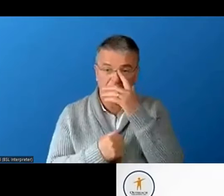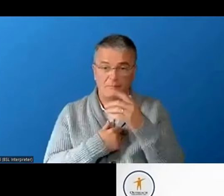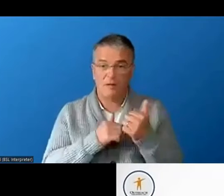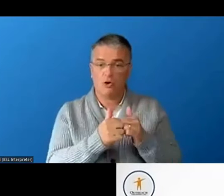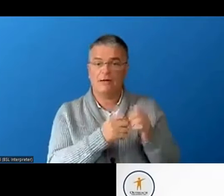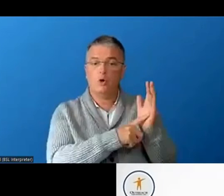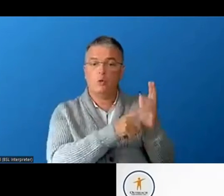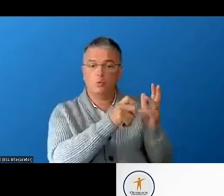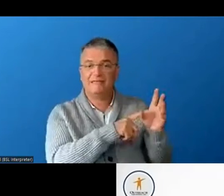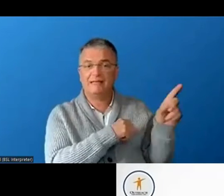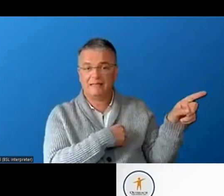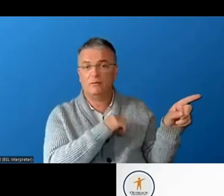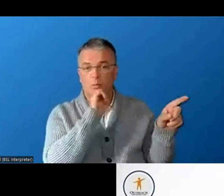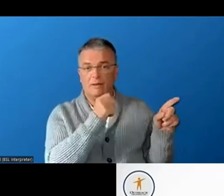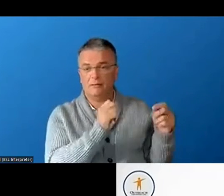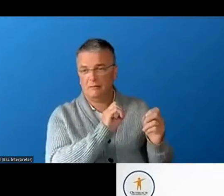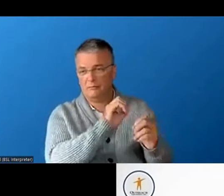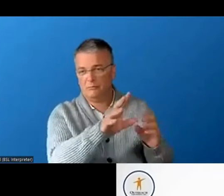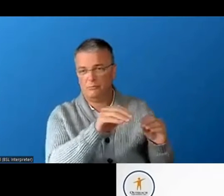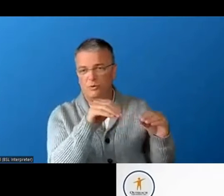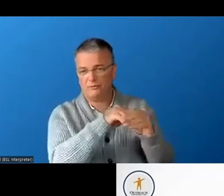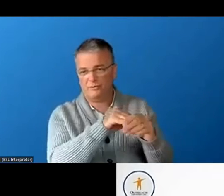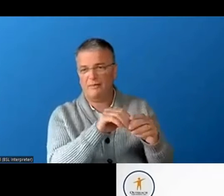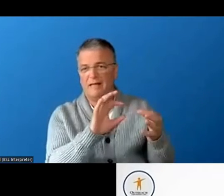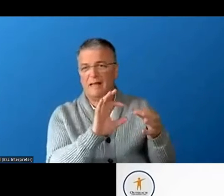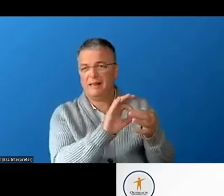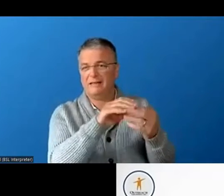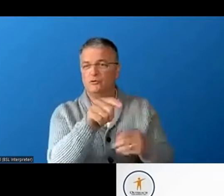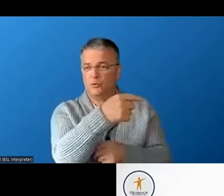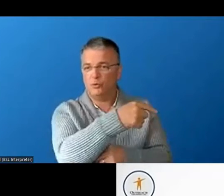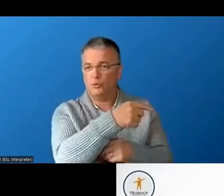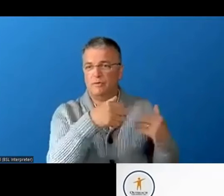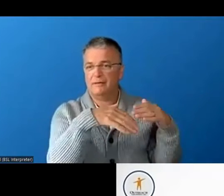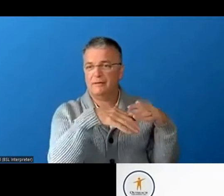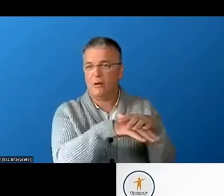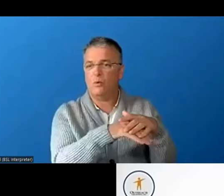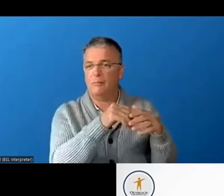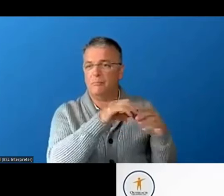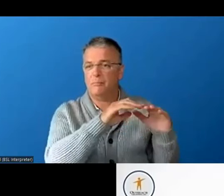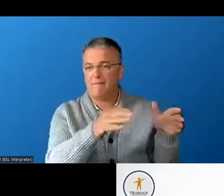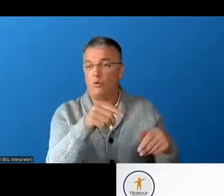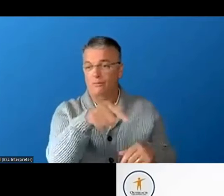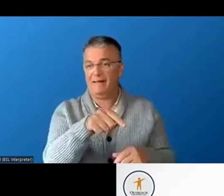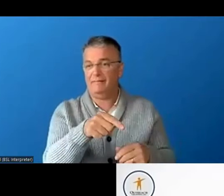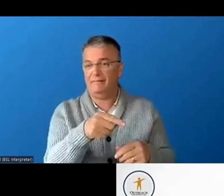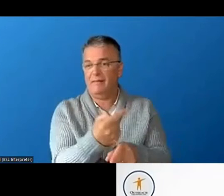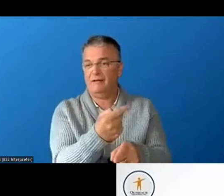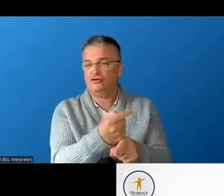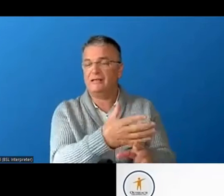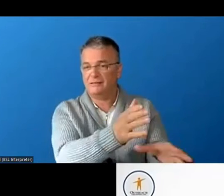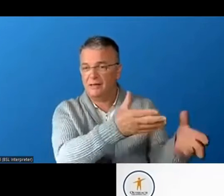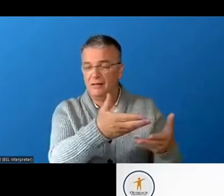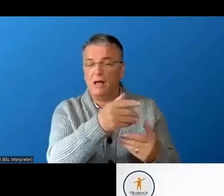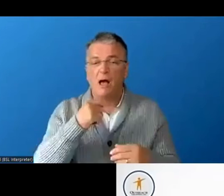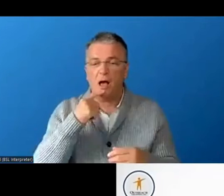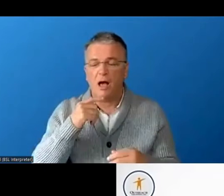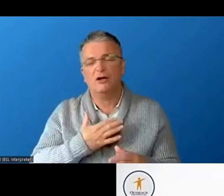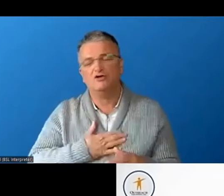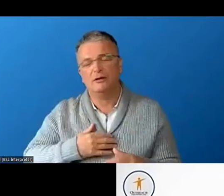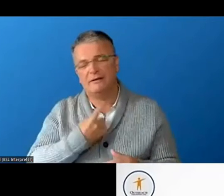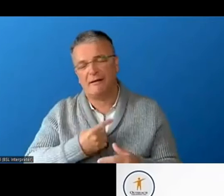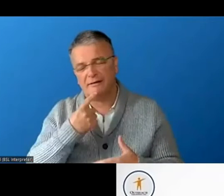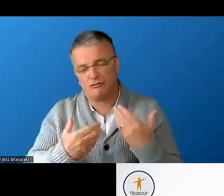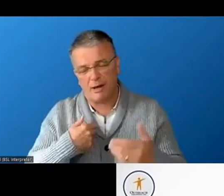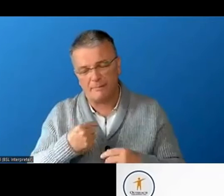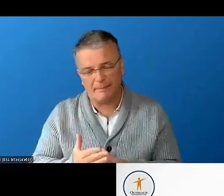will put the link to that in the chat. I apologize, I should have self-described at the